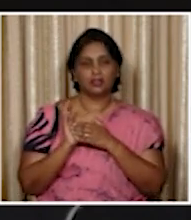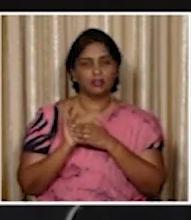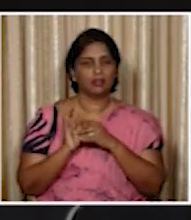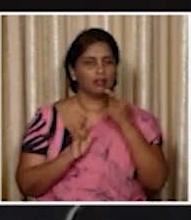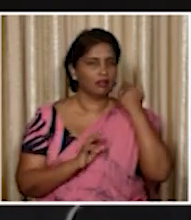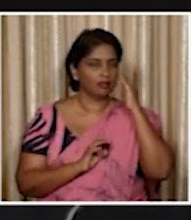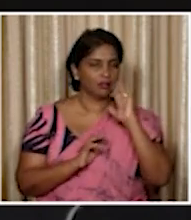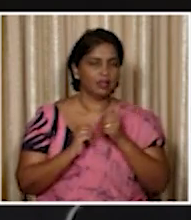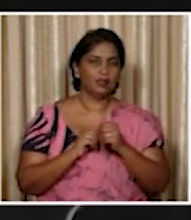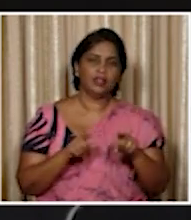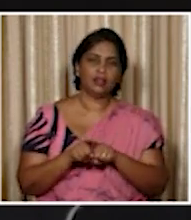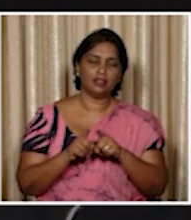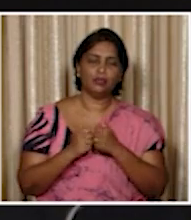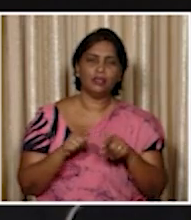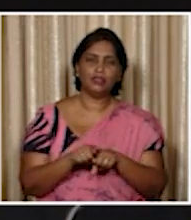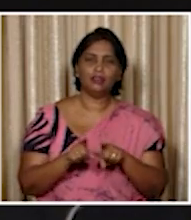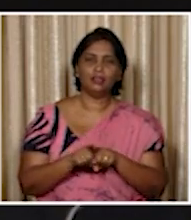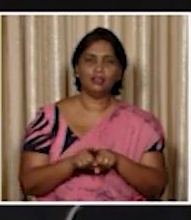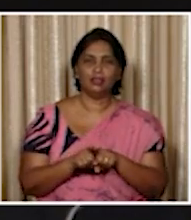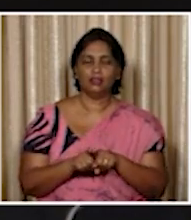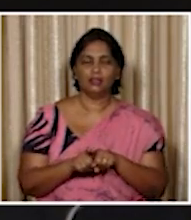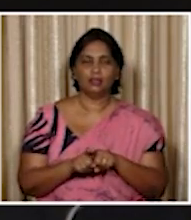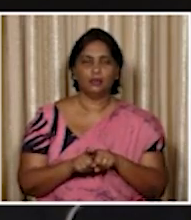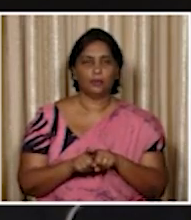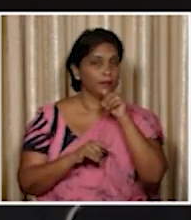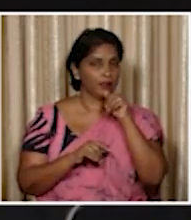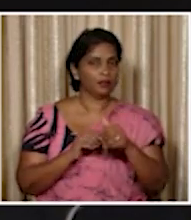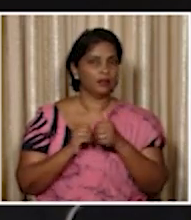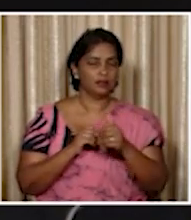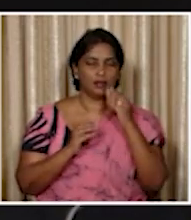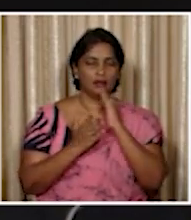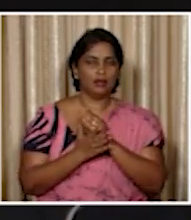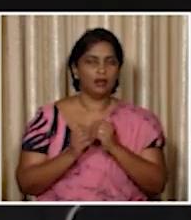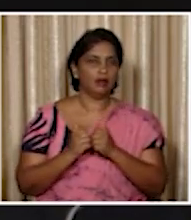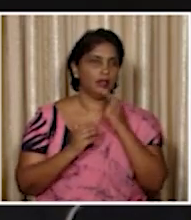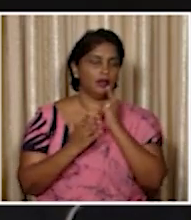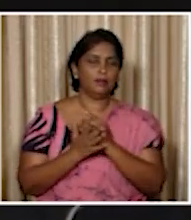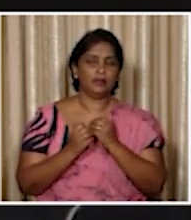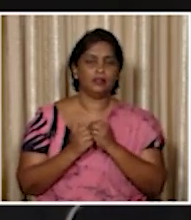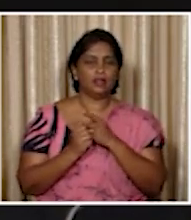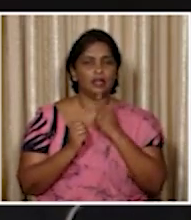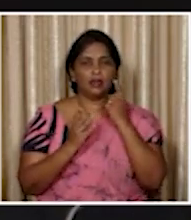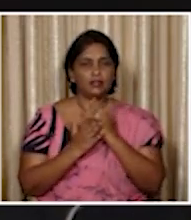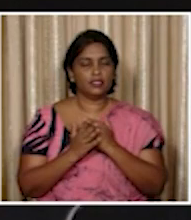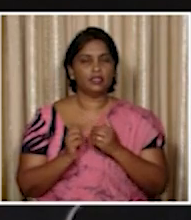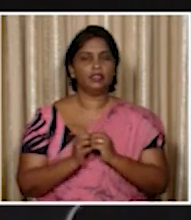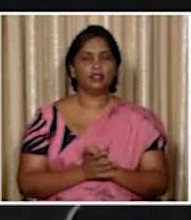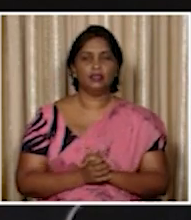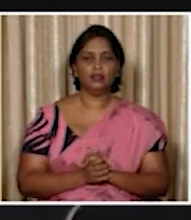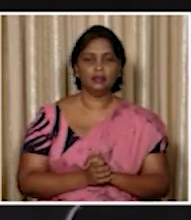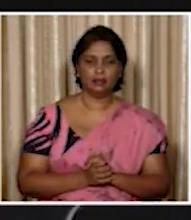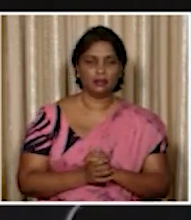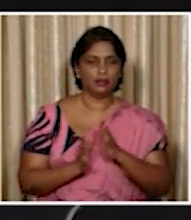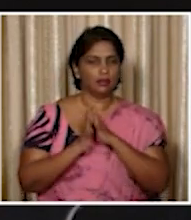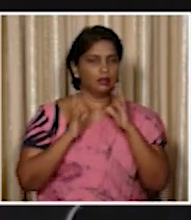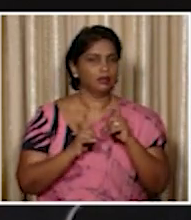itself is so draconian. That is why we wanted some more time to study the bill. But the government was in an indecent